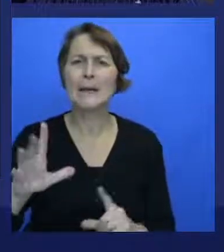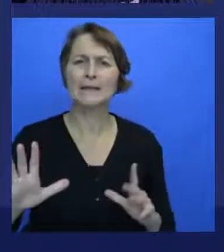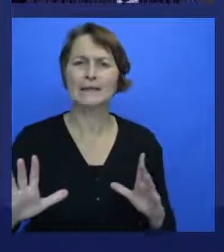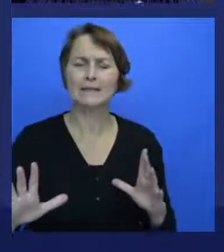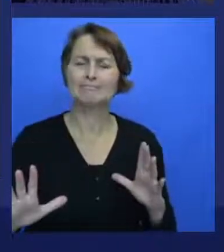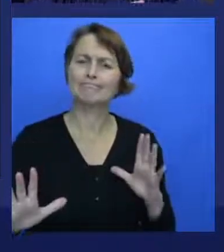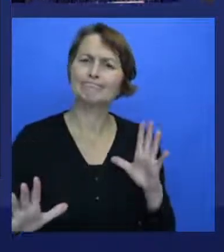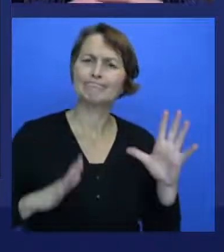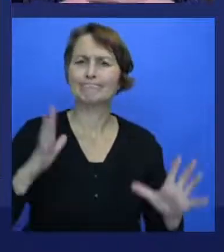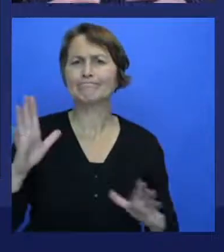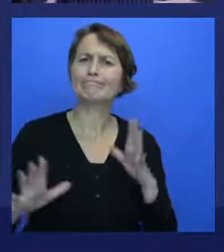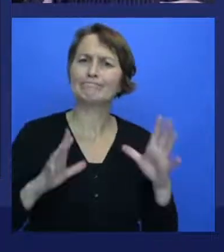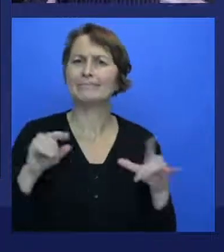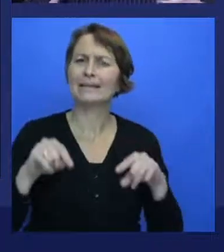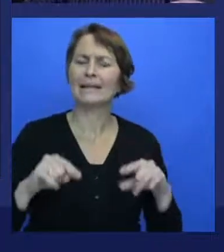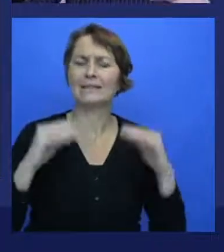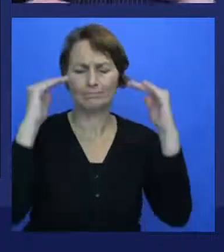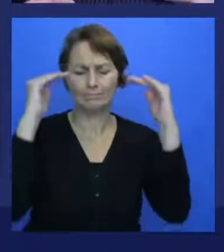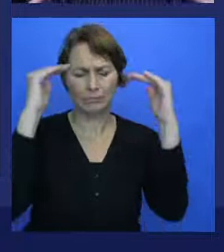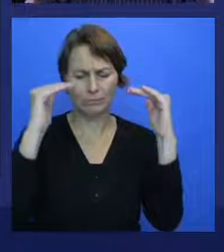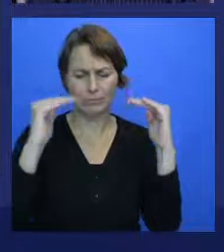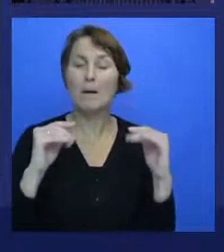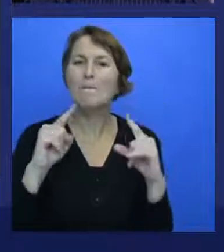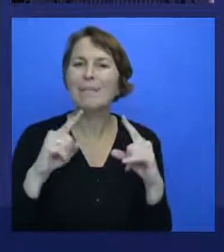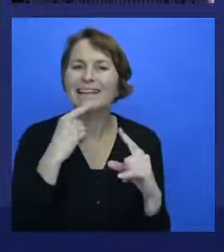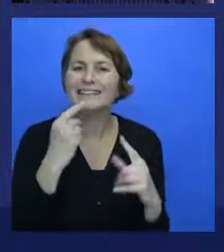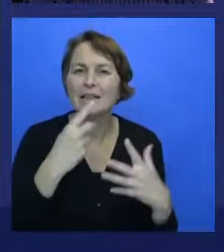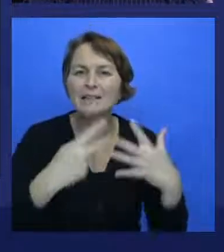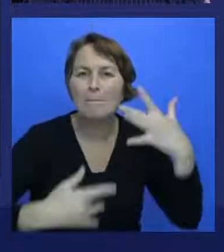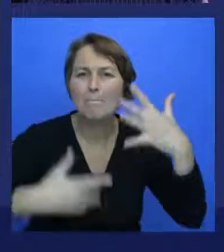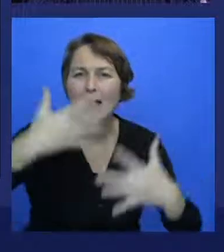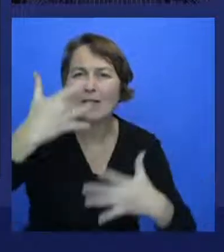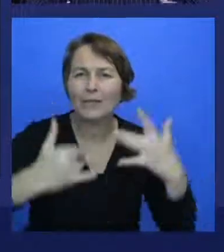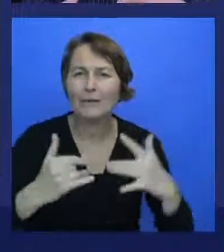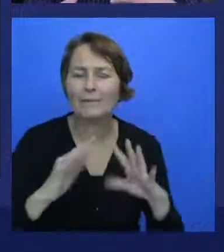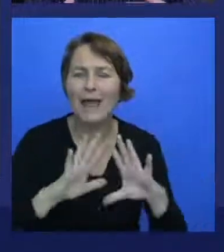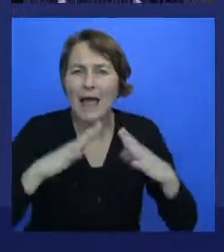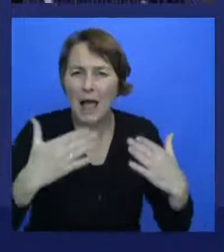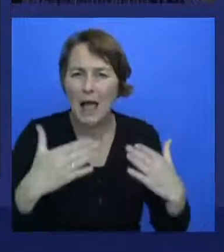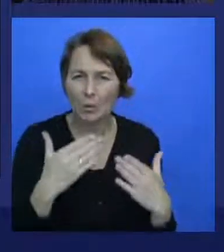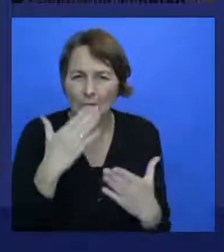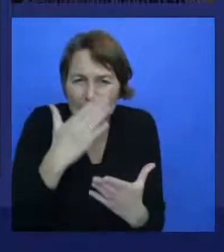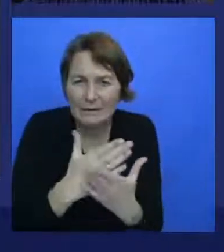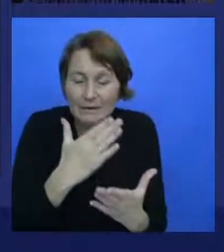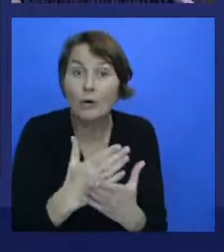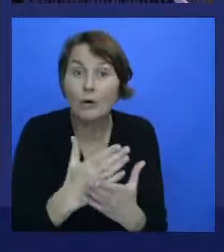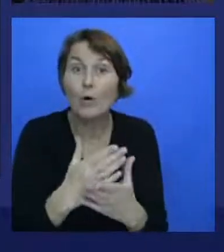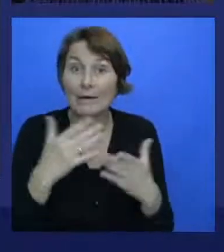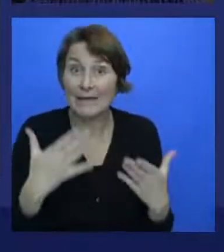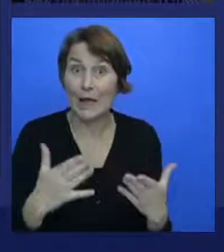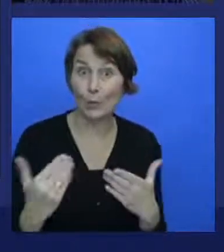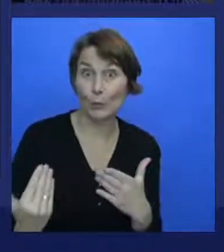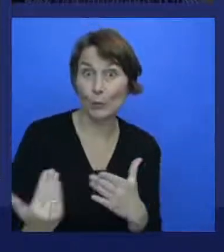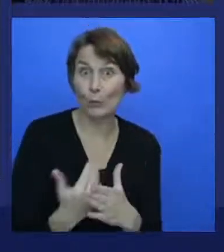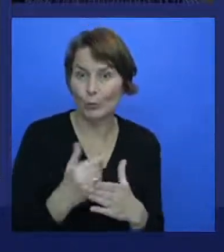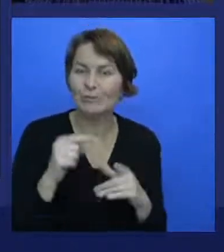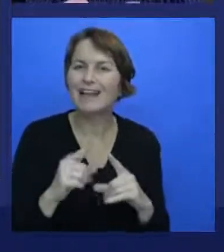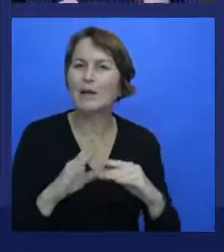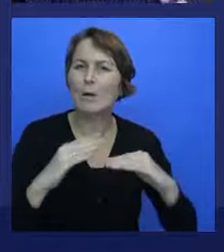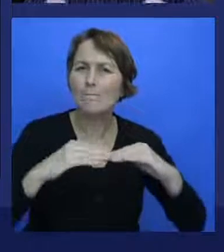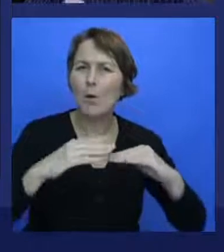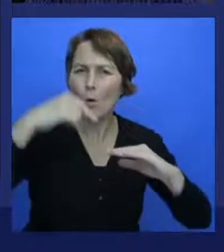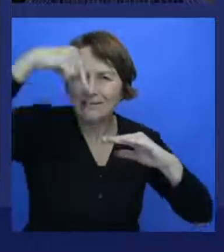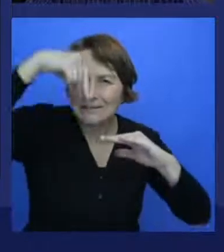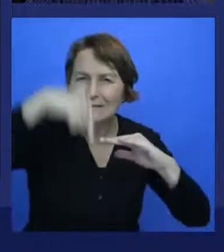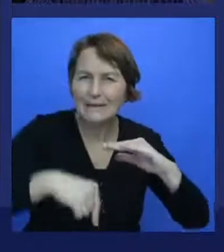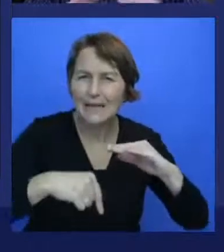work they needed, that he'd come up with a mathematical construct called backpropagation that opened the possibility for much deeper neural nets, but sort of